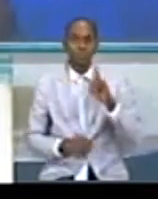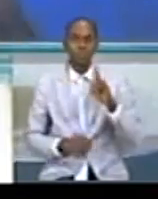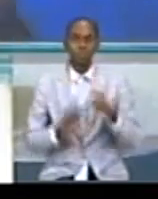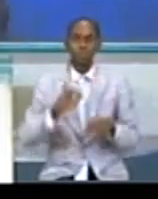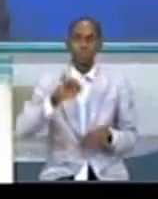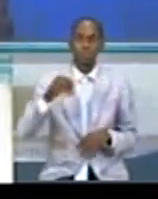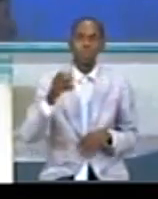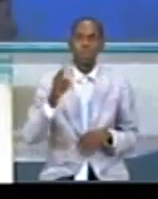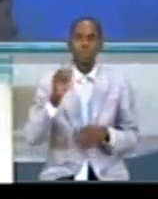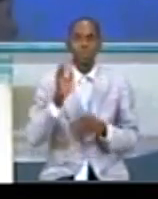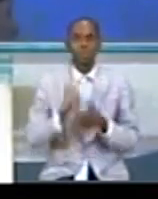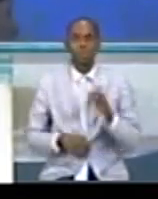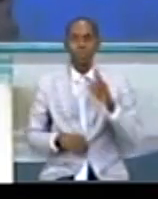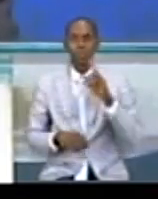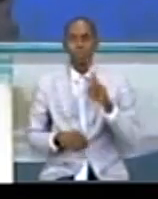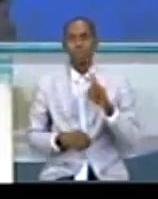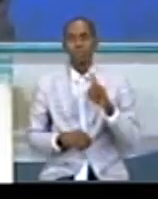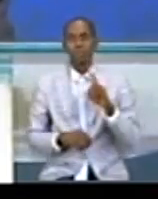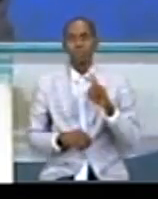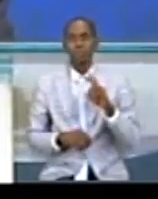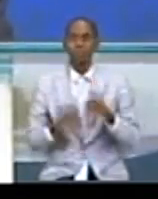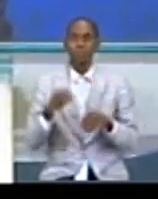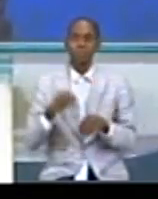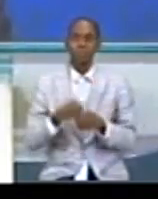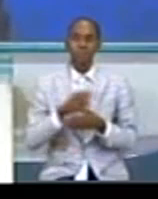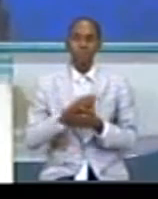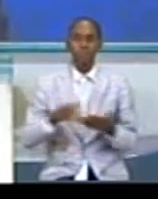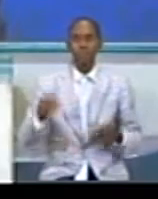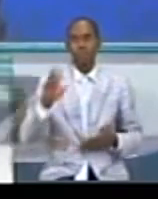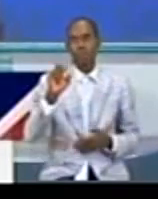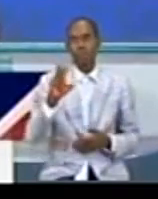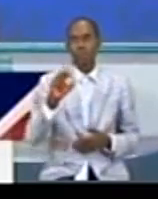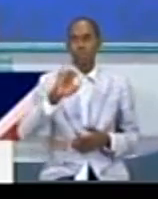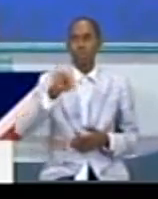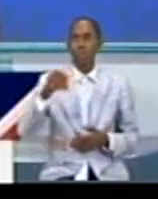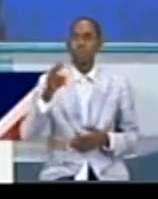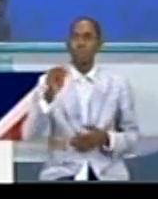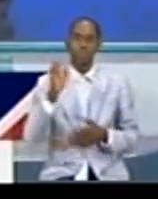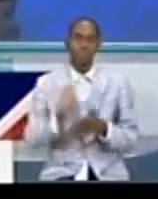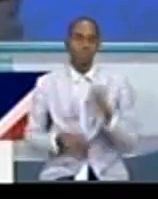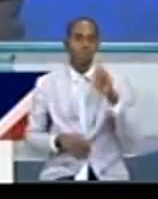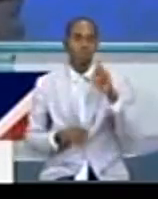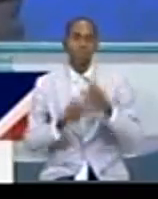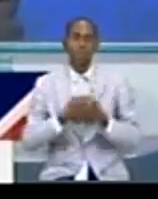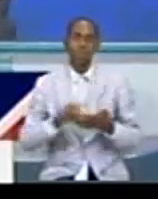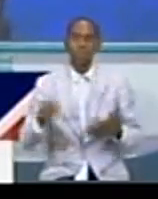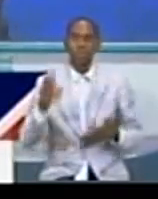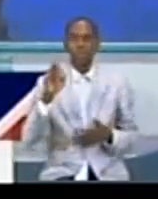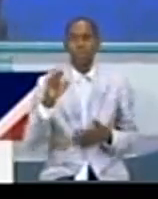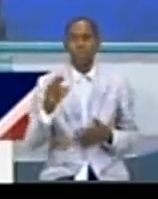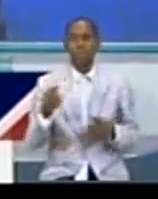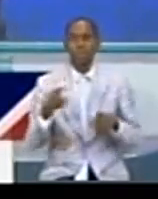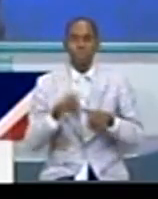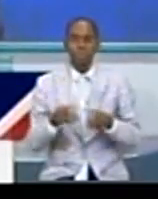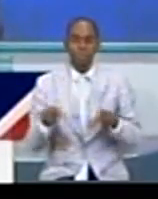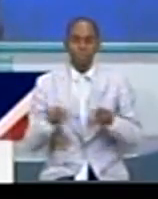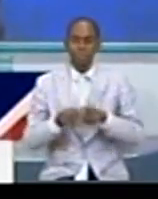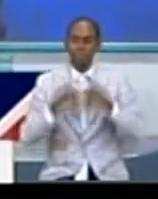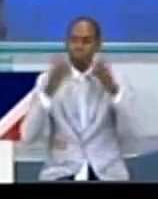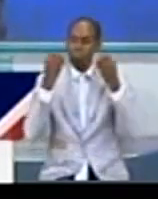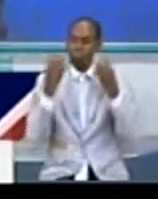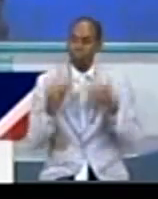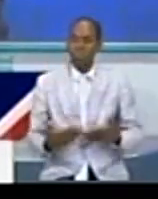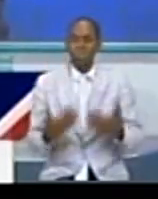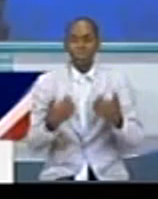chapter 1. And I'm reading from verse 12. John chapter 1 verse 12. But as many as